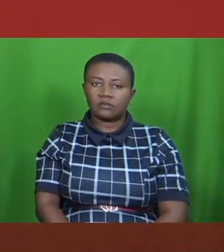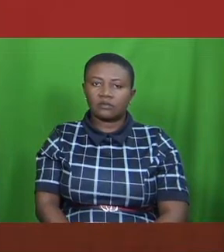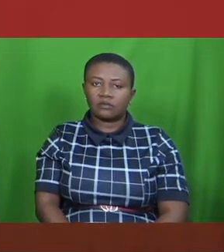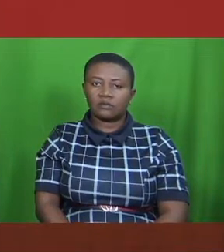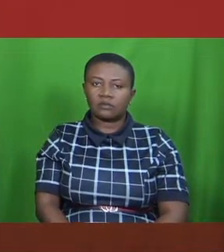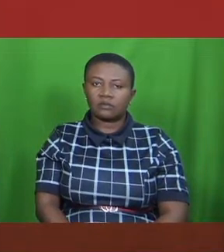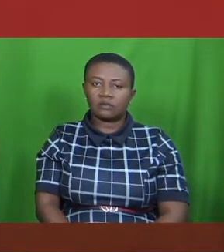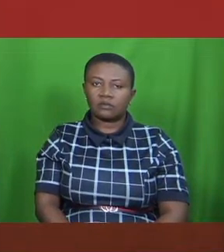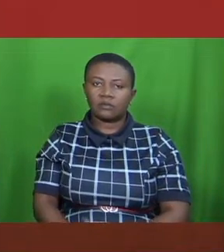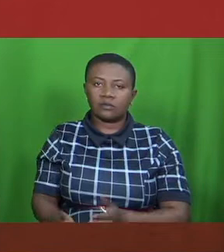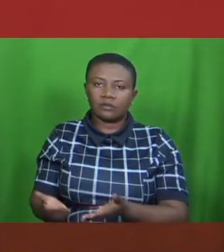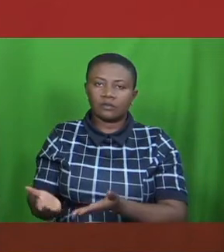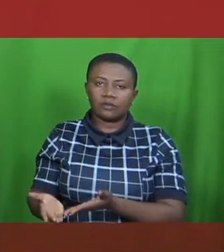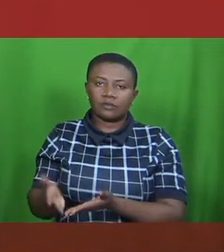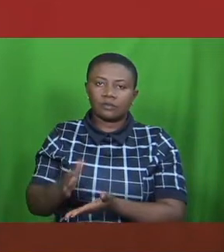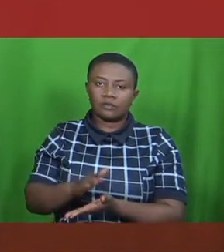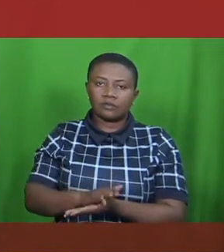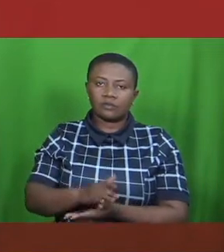Page 21.